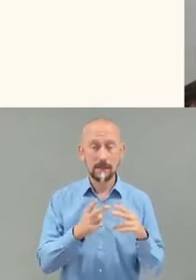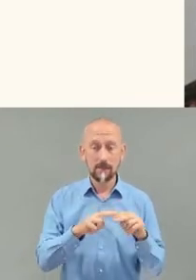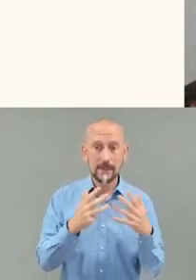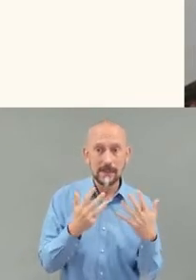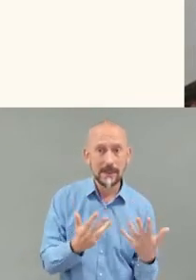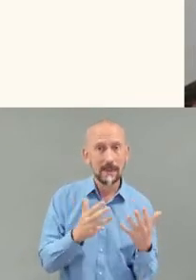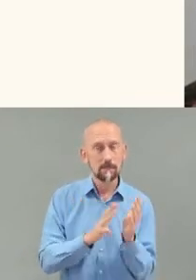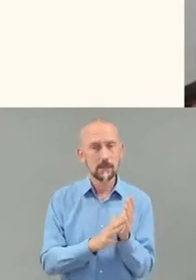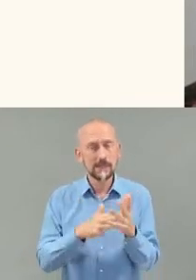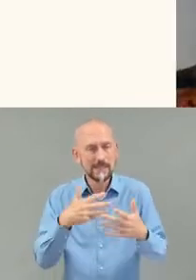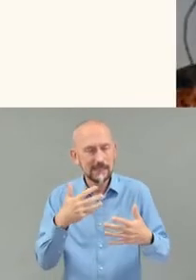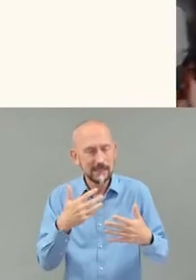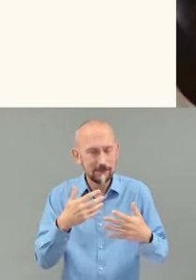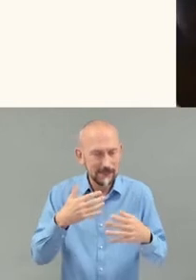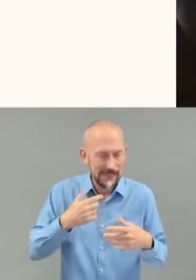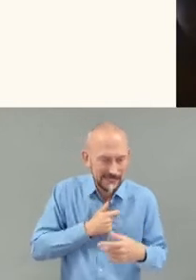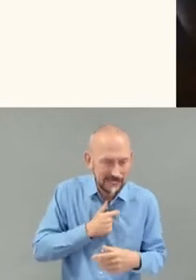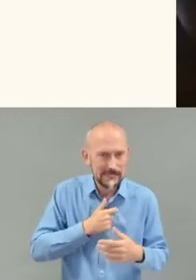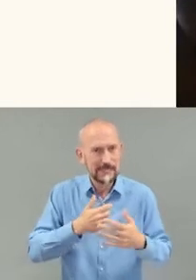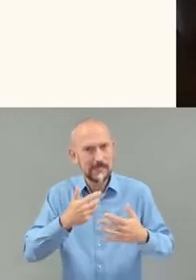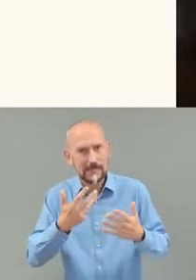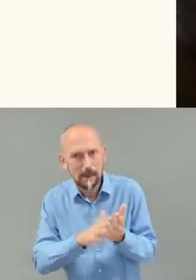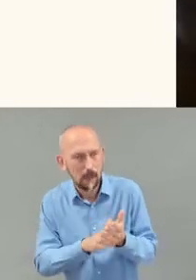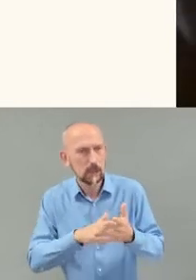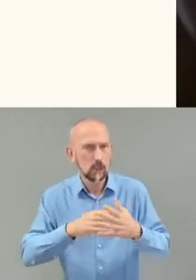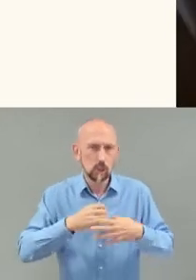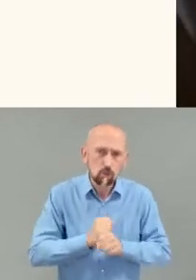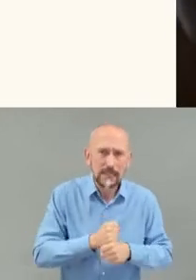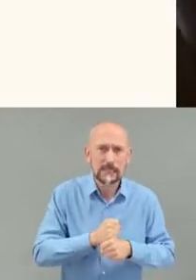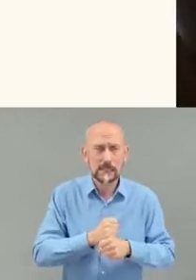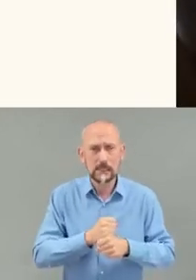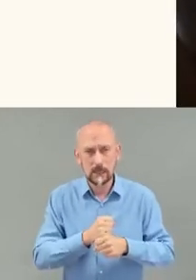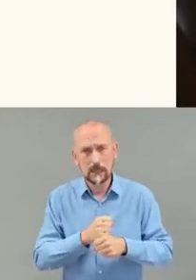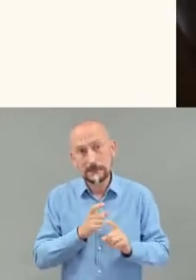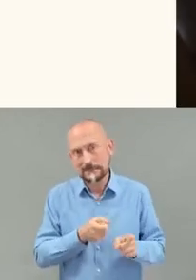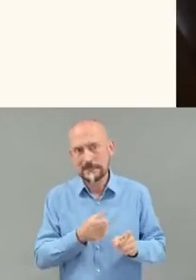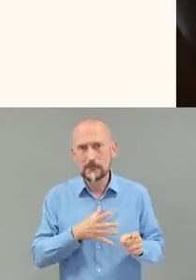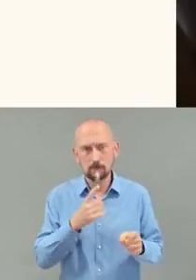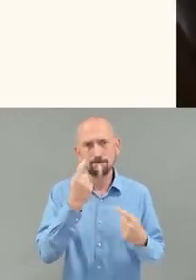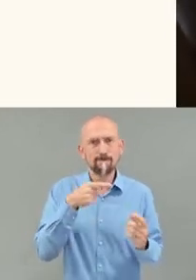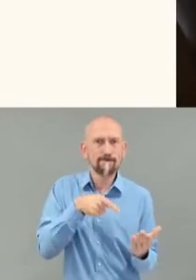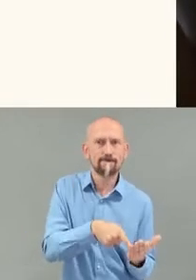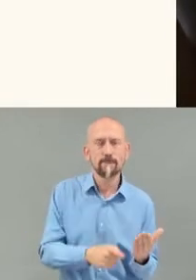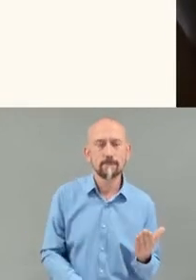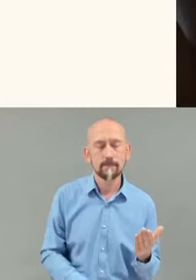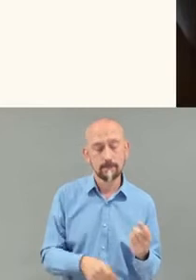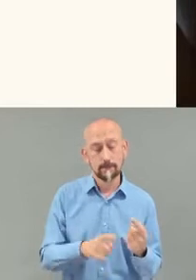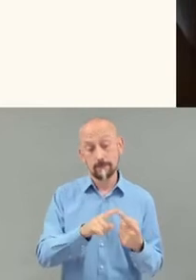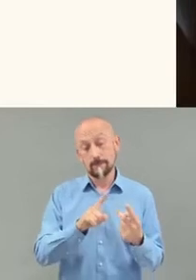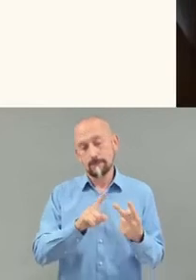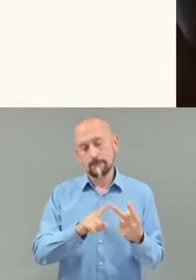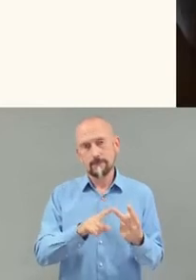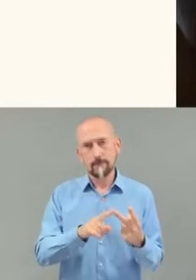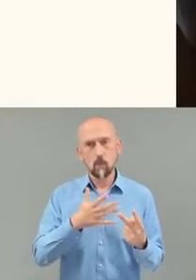9 months of stress. Another thing we would very much like to see is more transparency. So almost like a